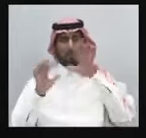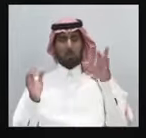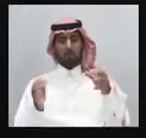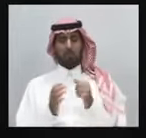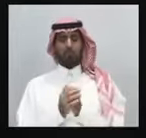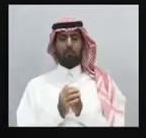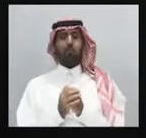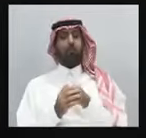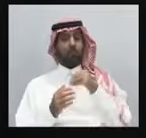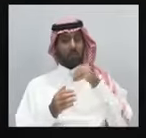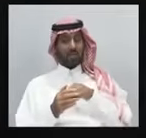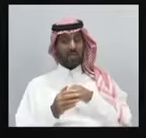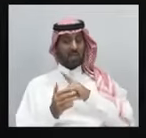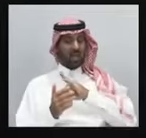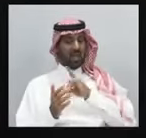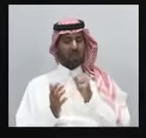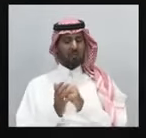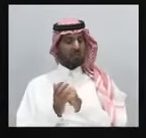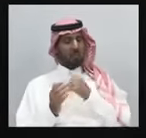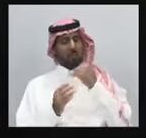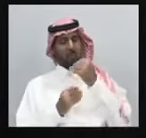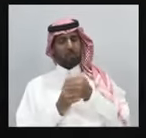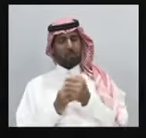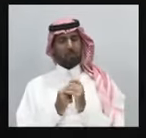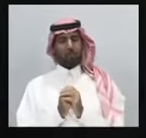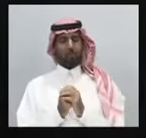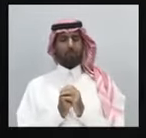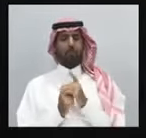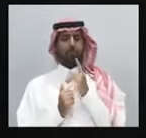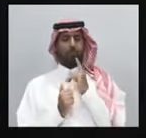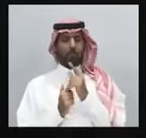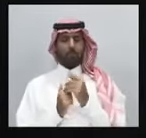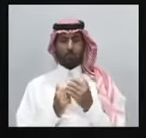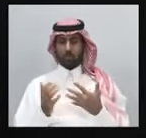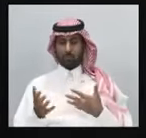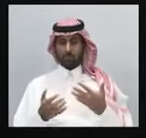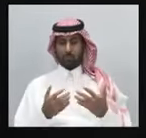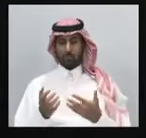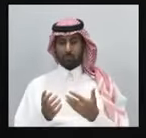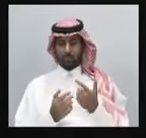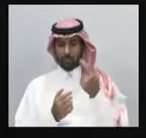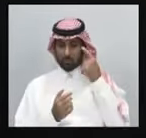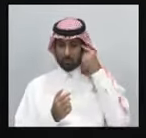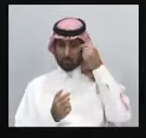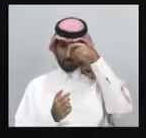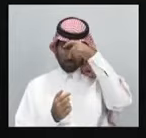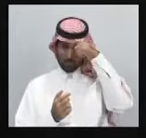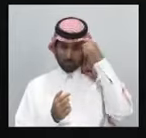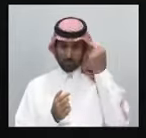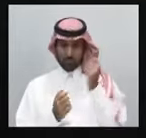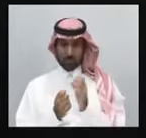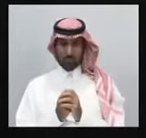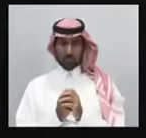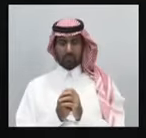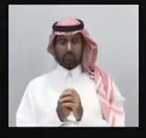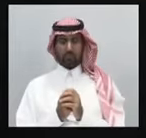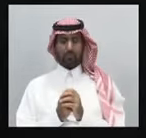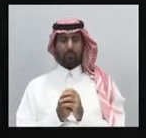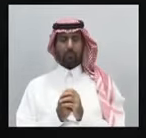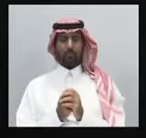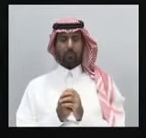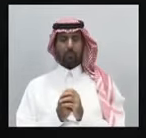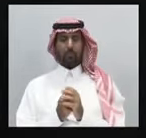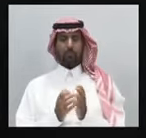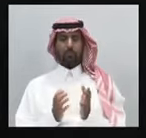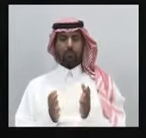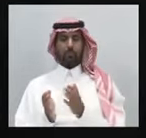Not indoors, it is outdoors. So if you cannot deal with, you cannot cope with hot weather, so do